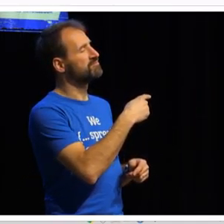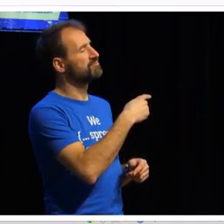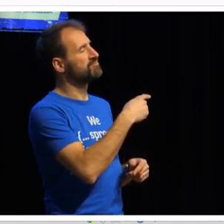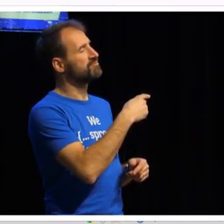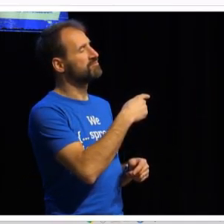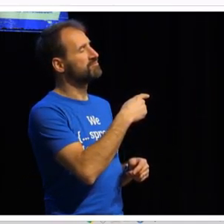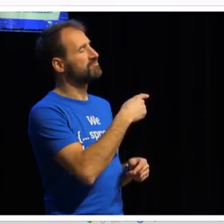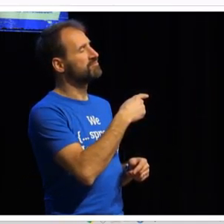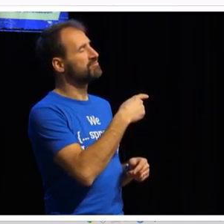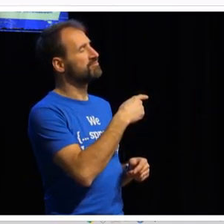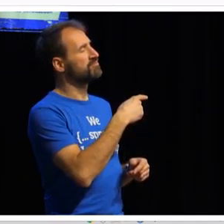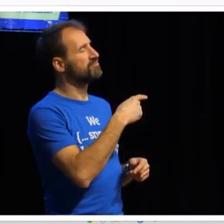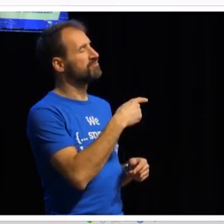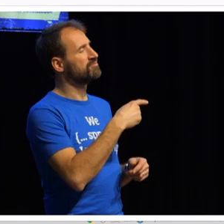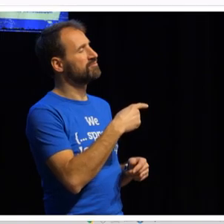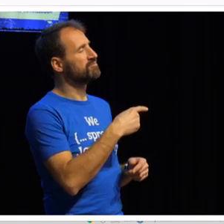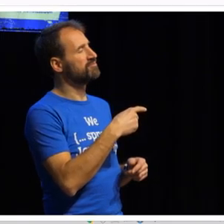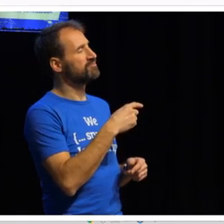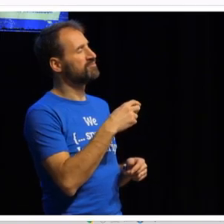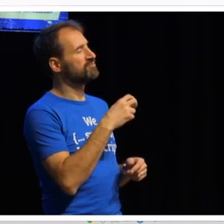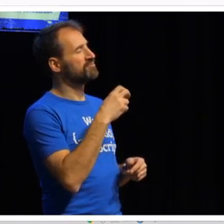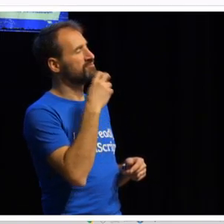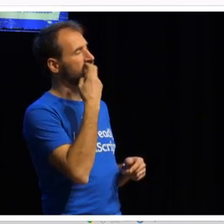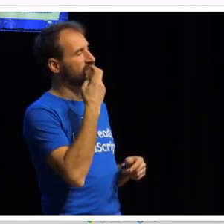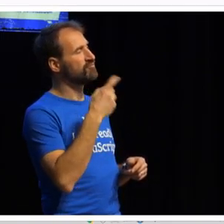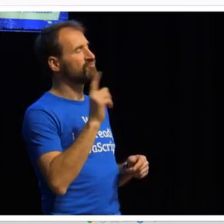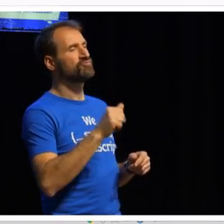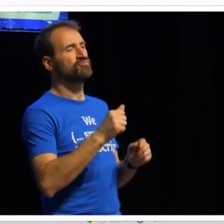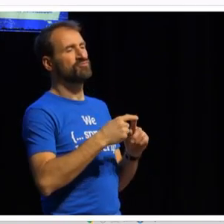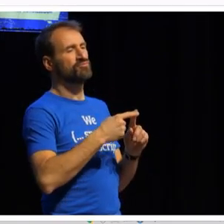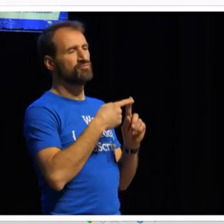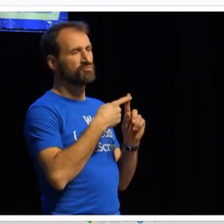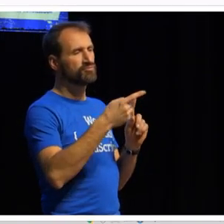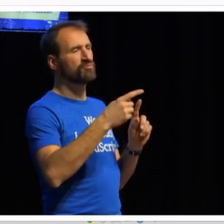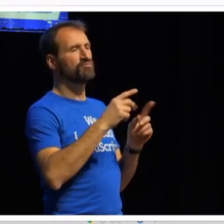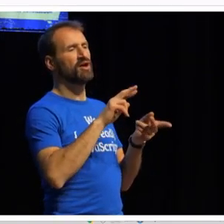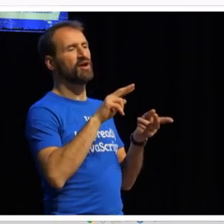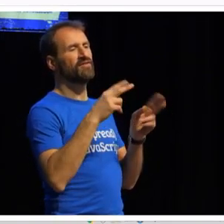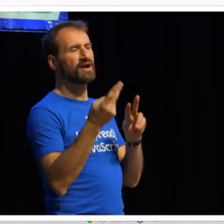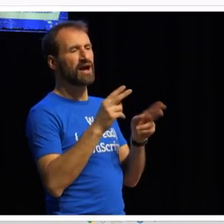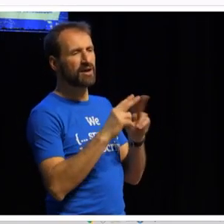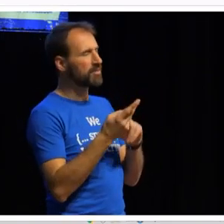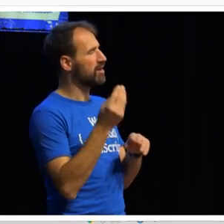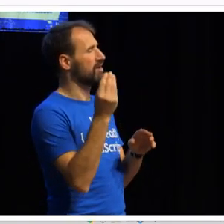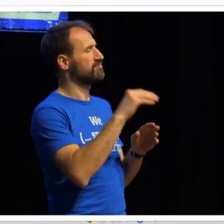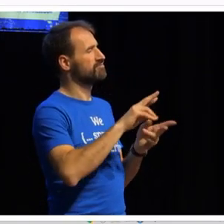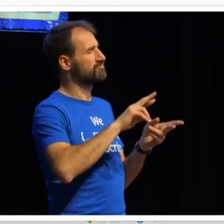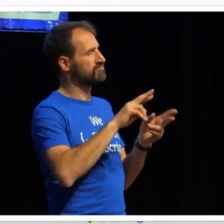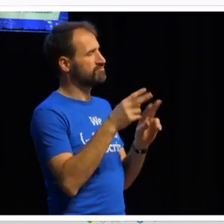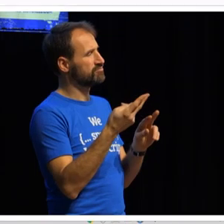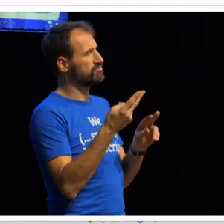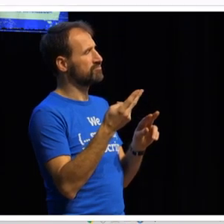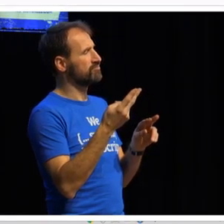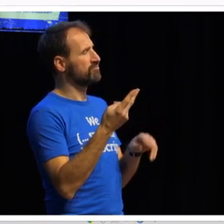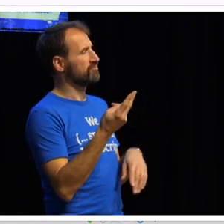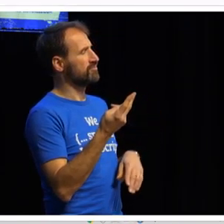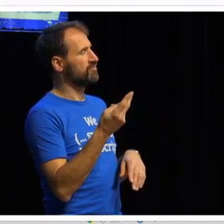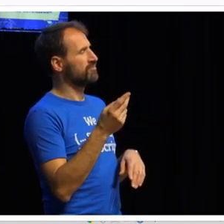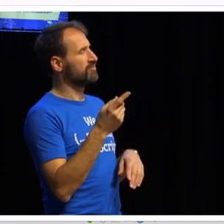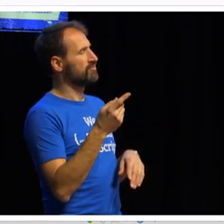we try and toggle it, so we'll make an array. We'll make a variable, and actually that's not going to